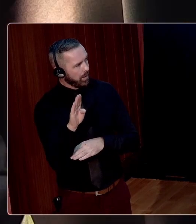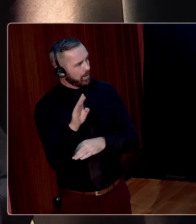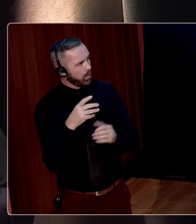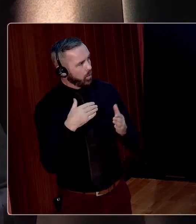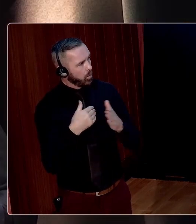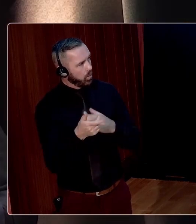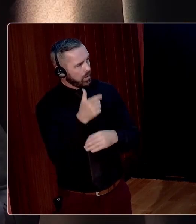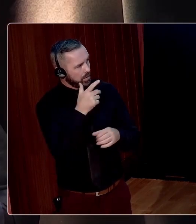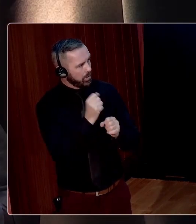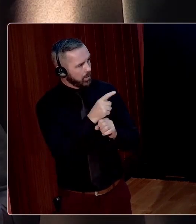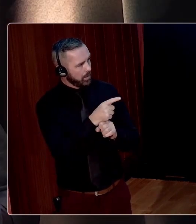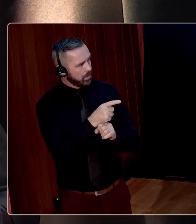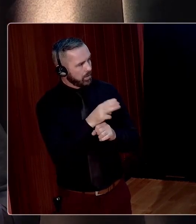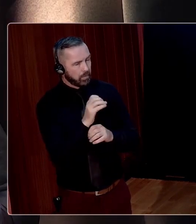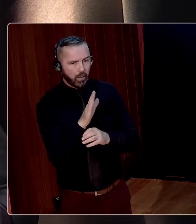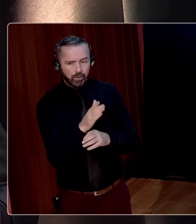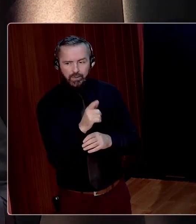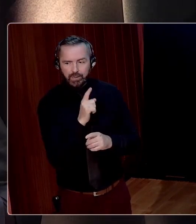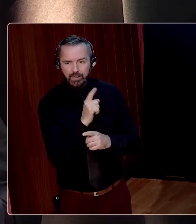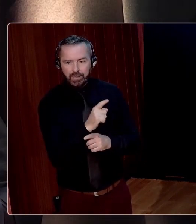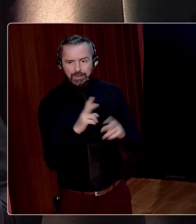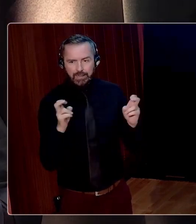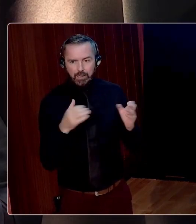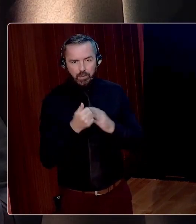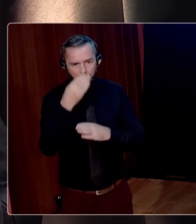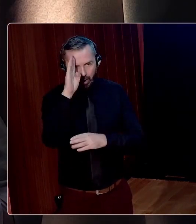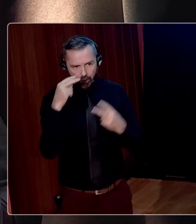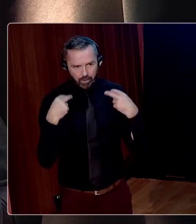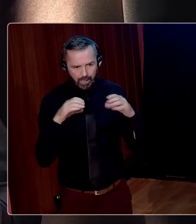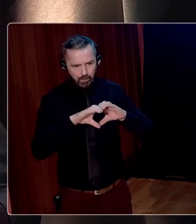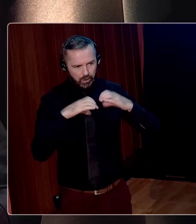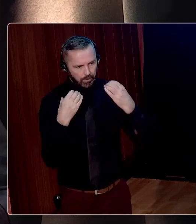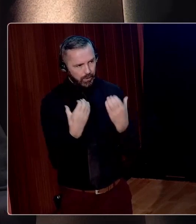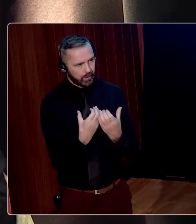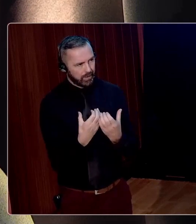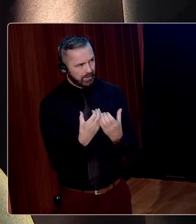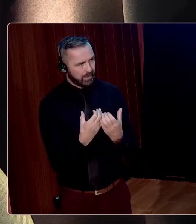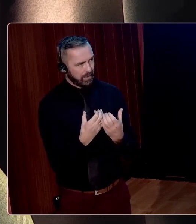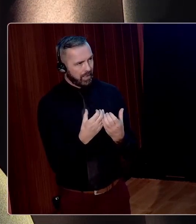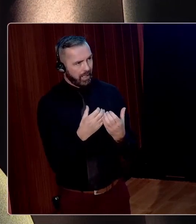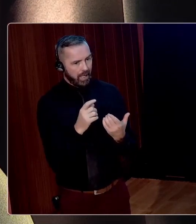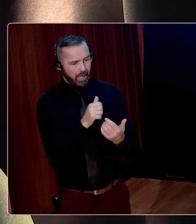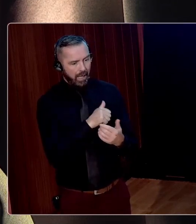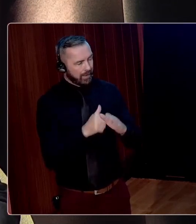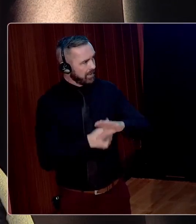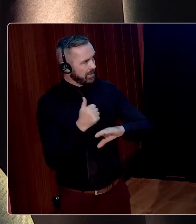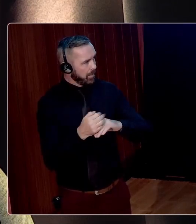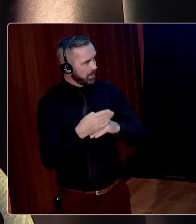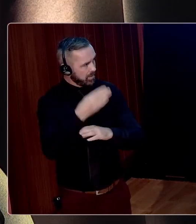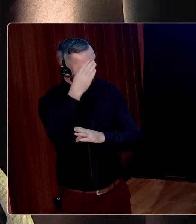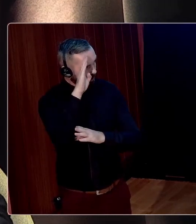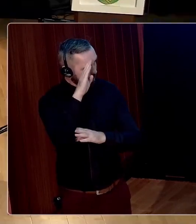he's going to be discussing. Pádraig, his team, is that the Irish language communities at the establishment of the